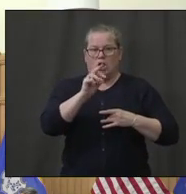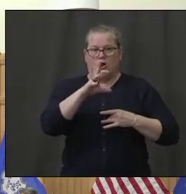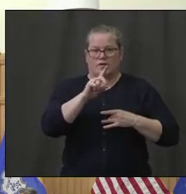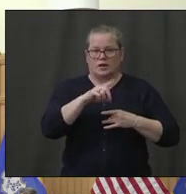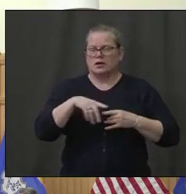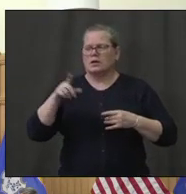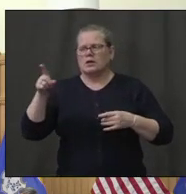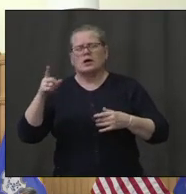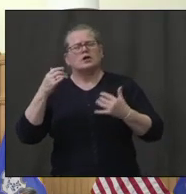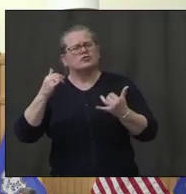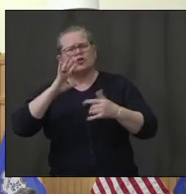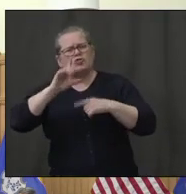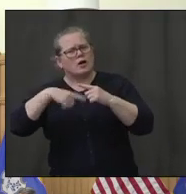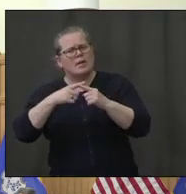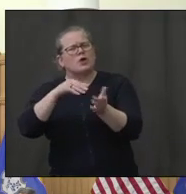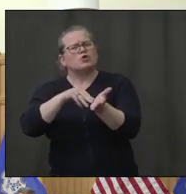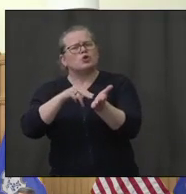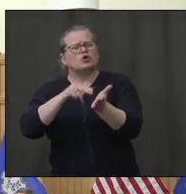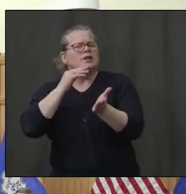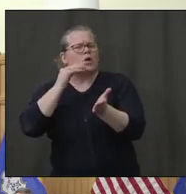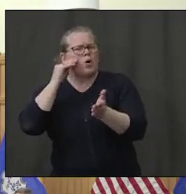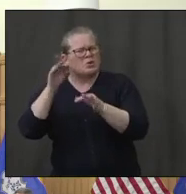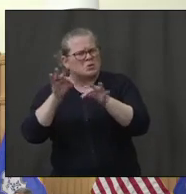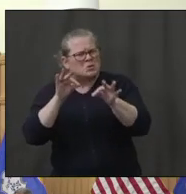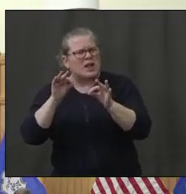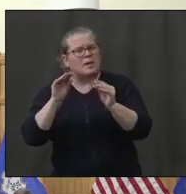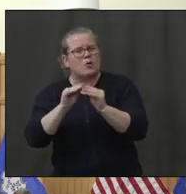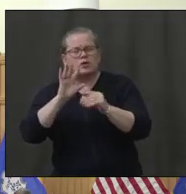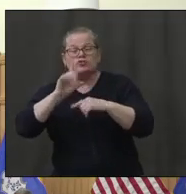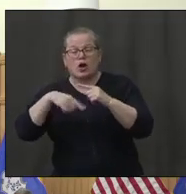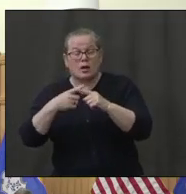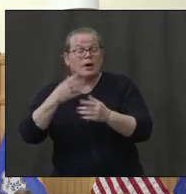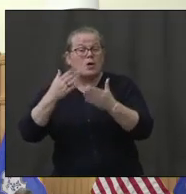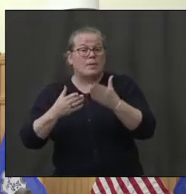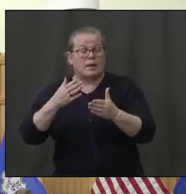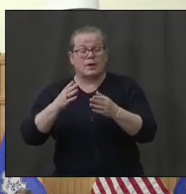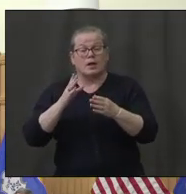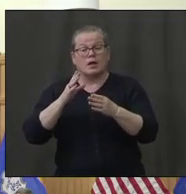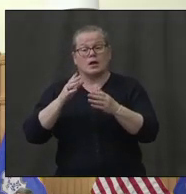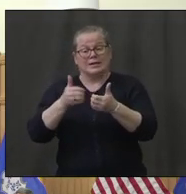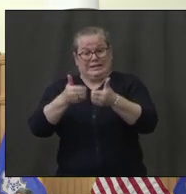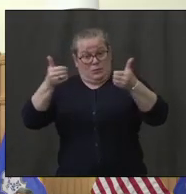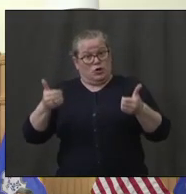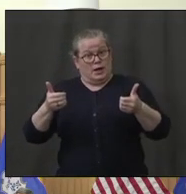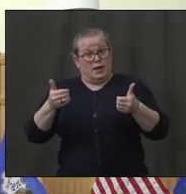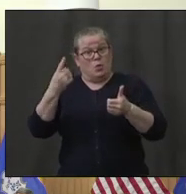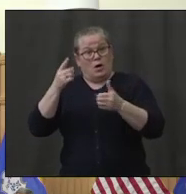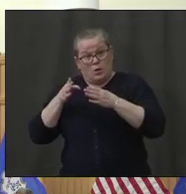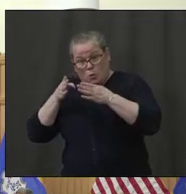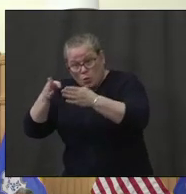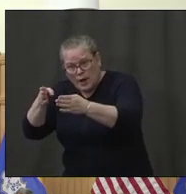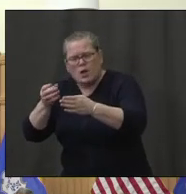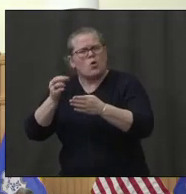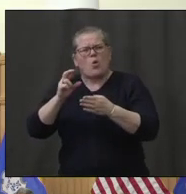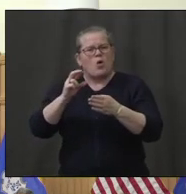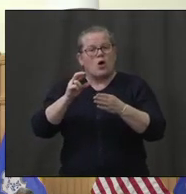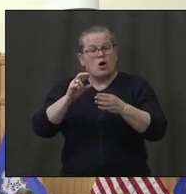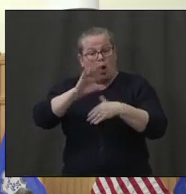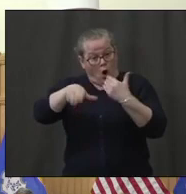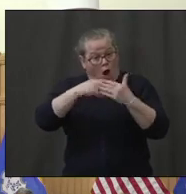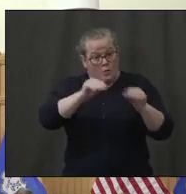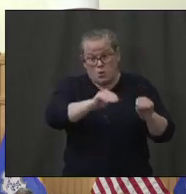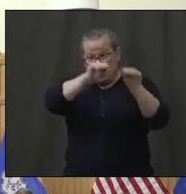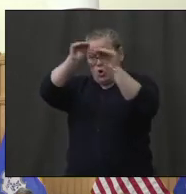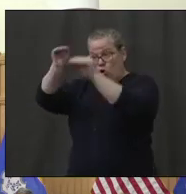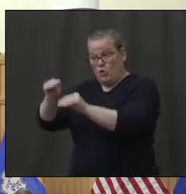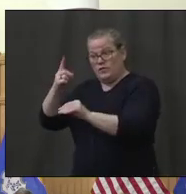wings possibly. Kind of give us a little bit more of how that is, because I know a lot of people are worried about how it's a good idea to separate them. Yeah, so the strategy with nursing homes is,